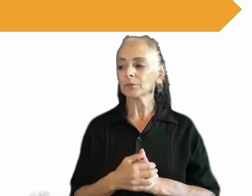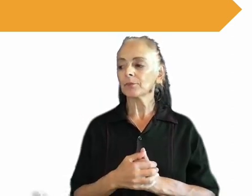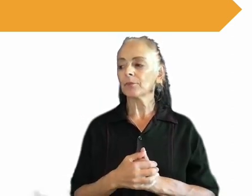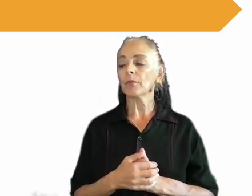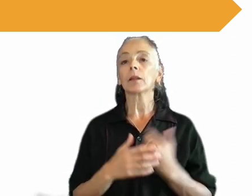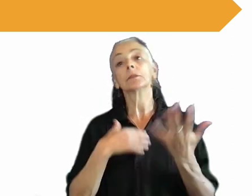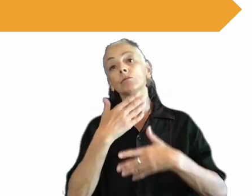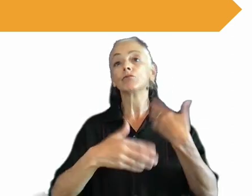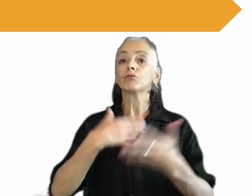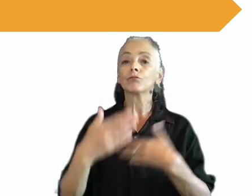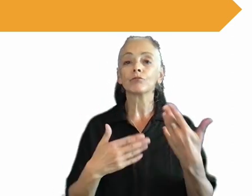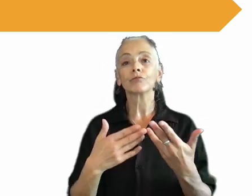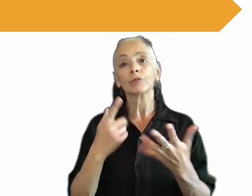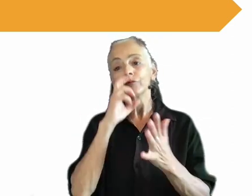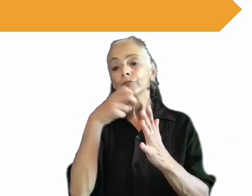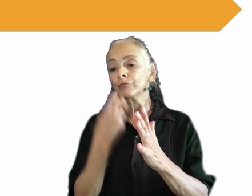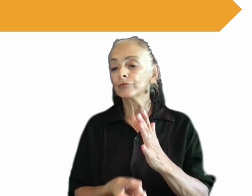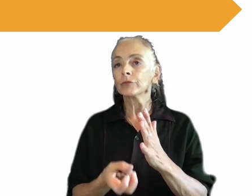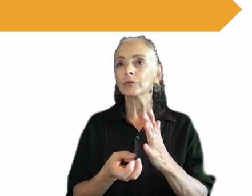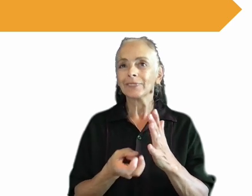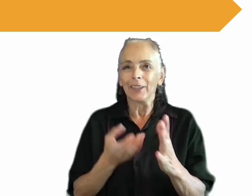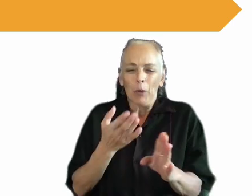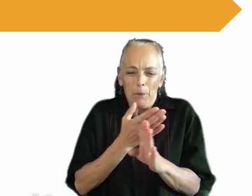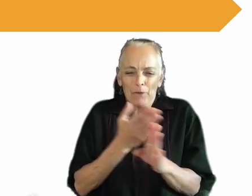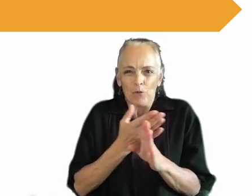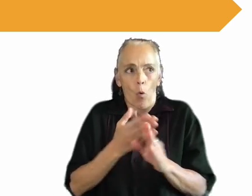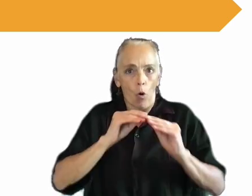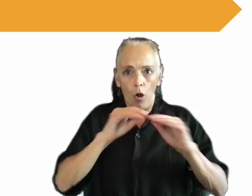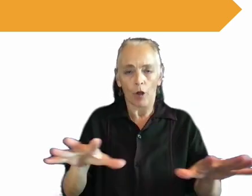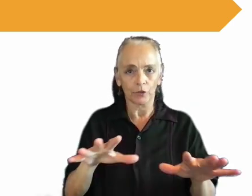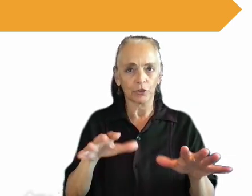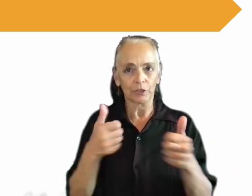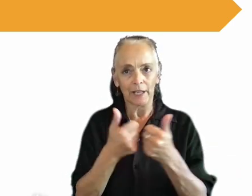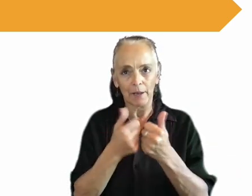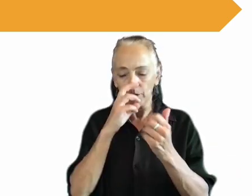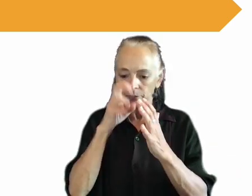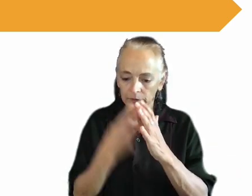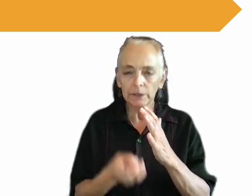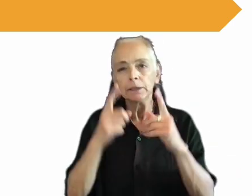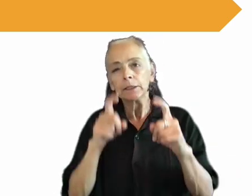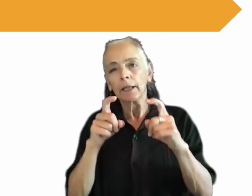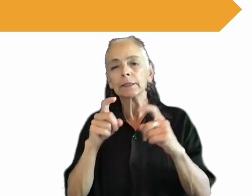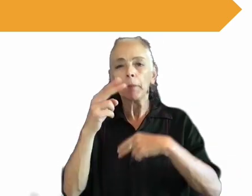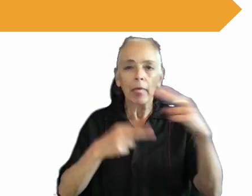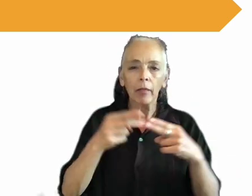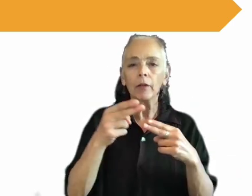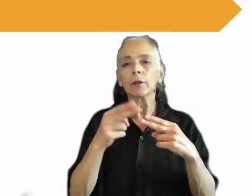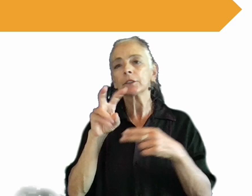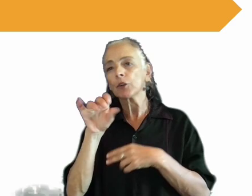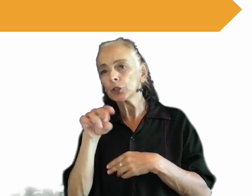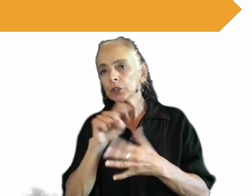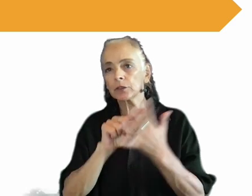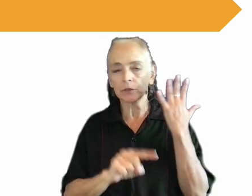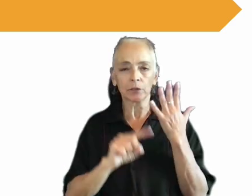eventually you'll get deep into you know right before a game is about to launch and sure you're going to be testing builds and like versions and things like that that's